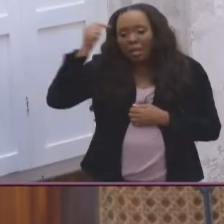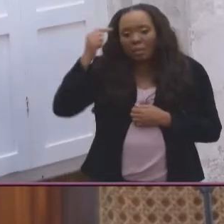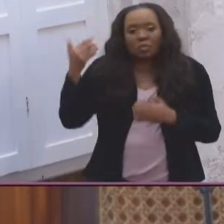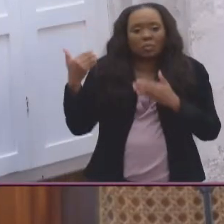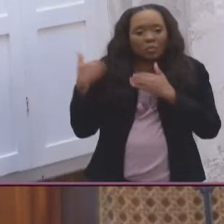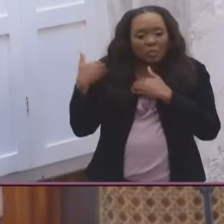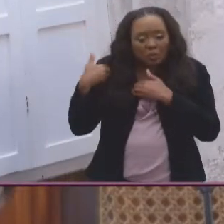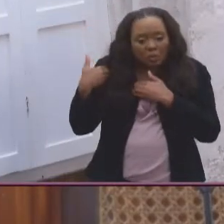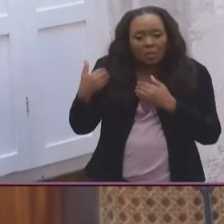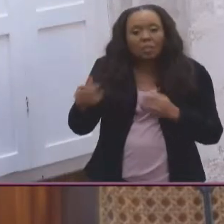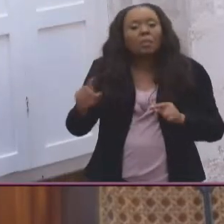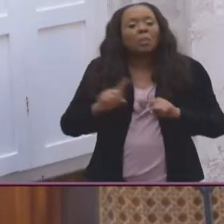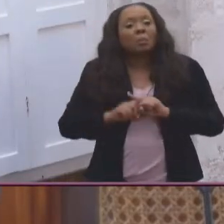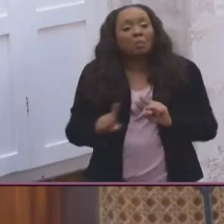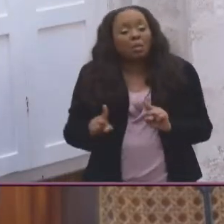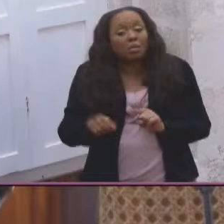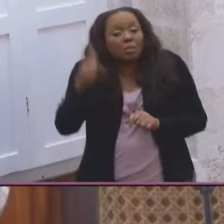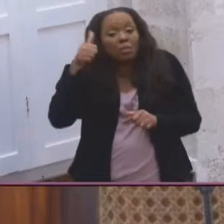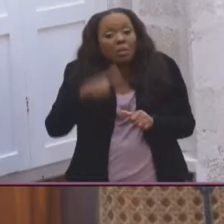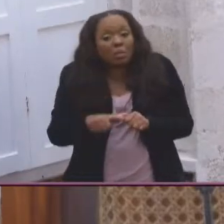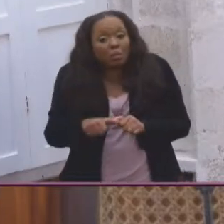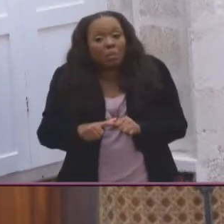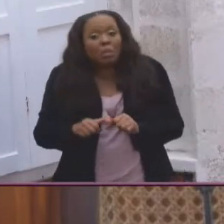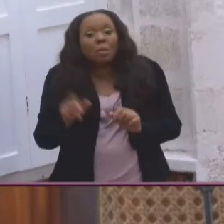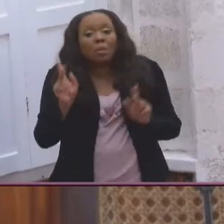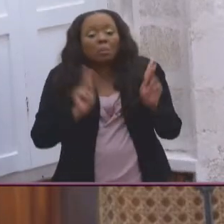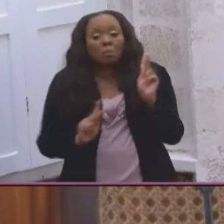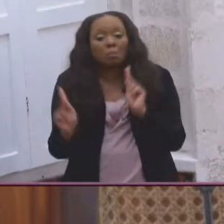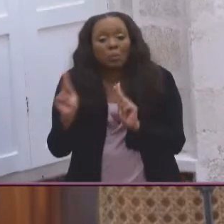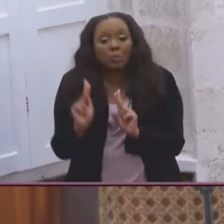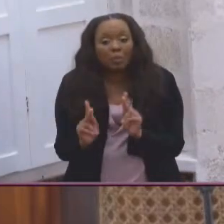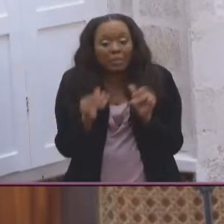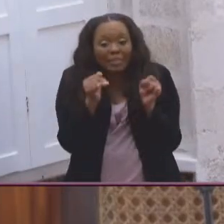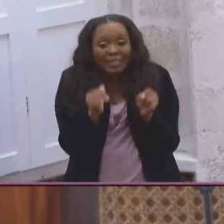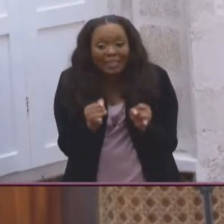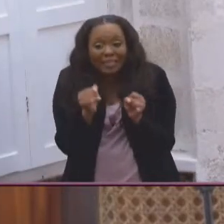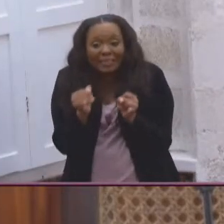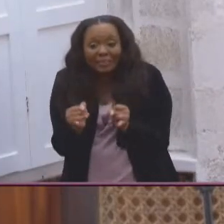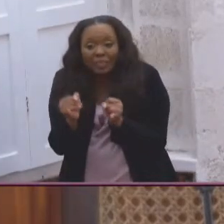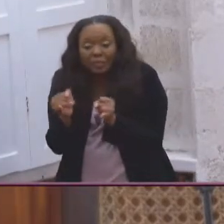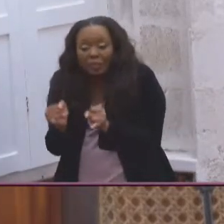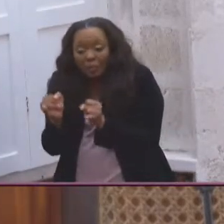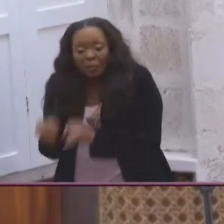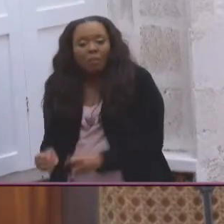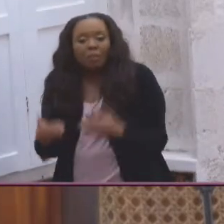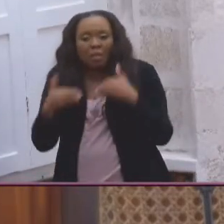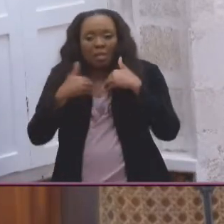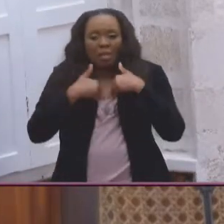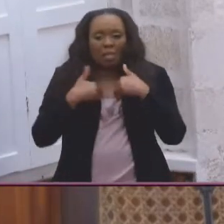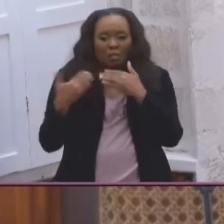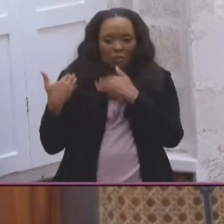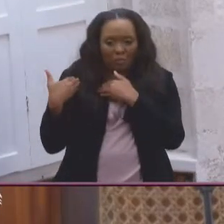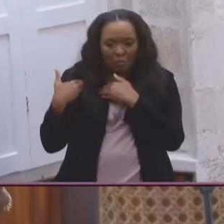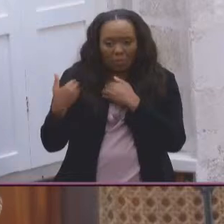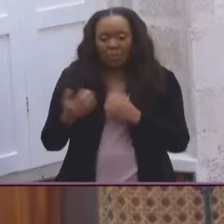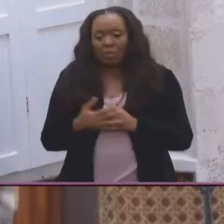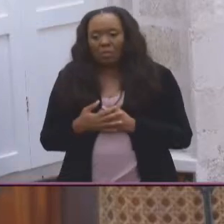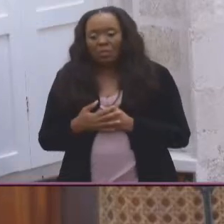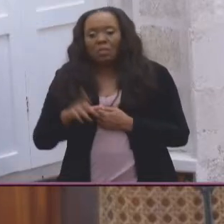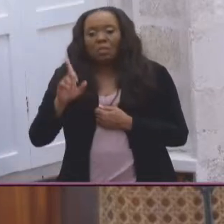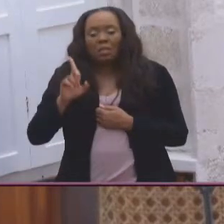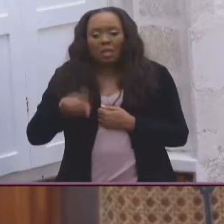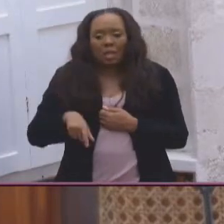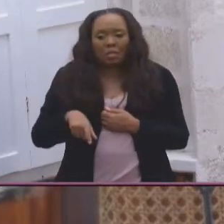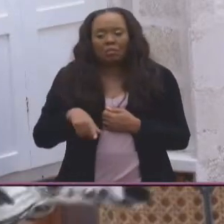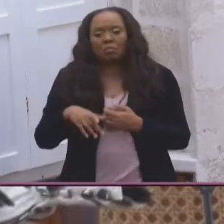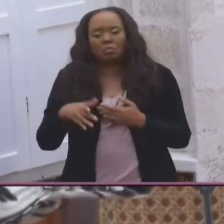without talking about the responsibility of the individual to self, to community, and to country. Whether